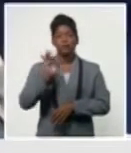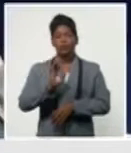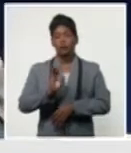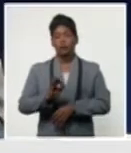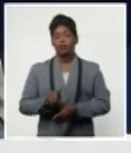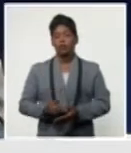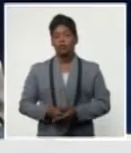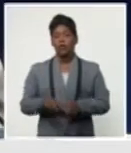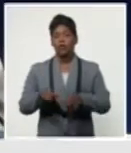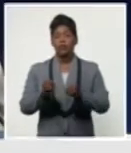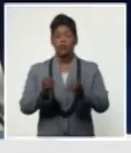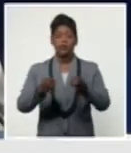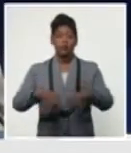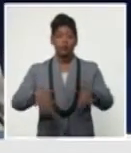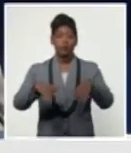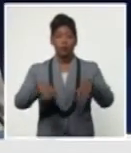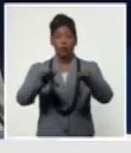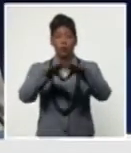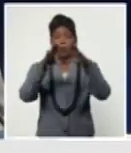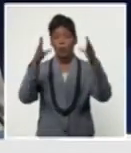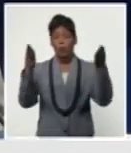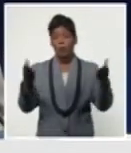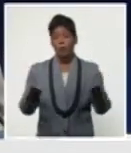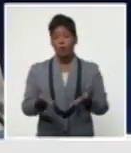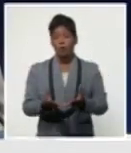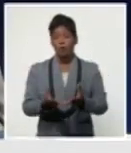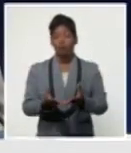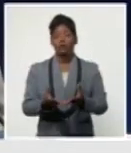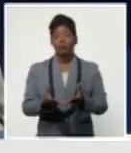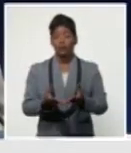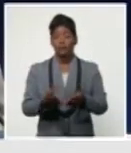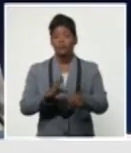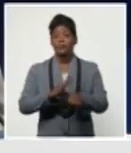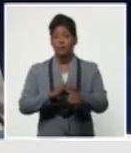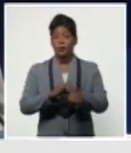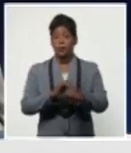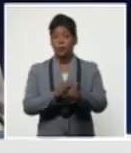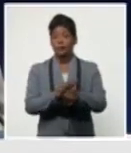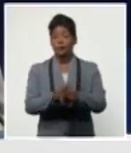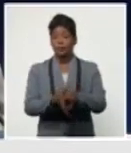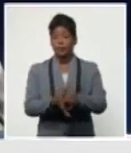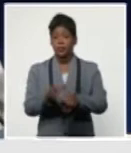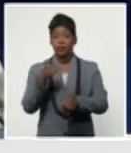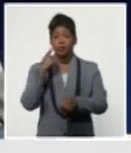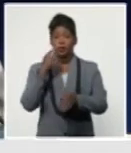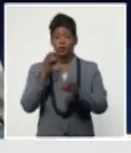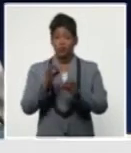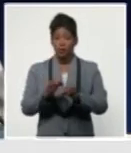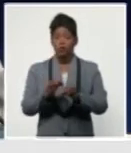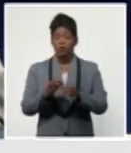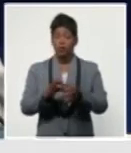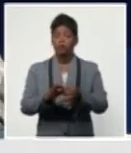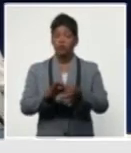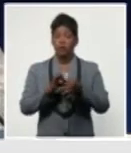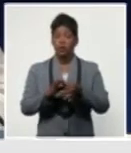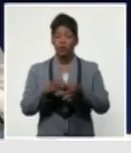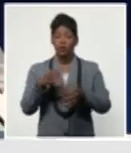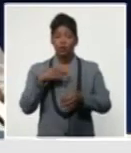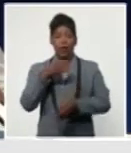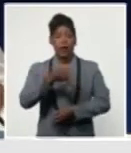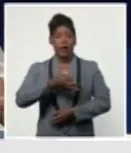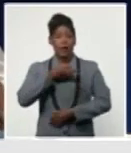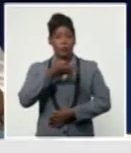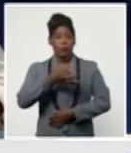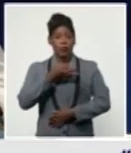4.96%. This is the behavior of the pandemic in the world, and it's not